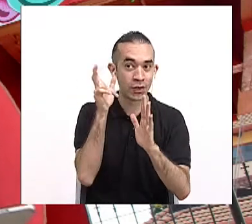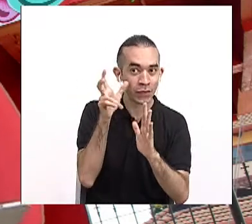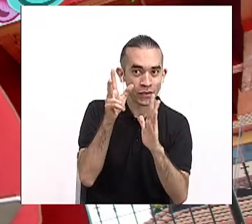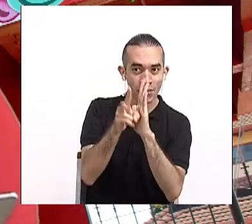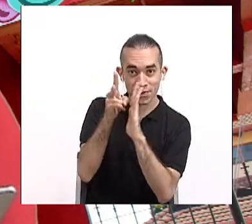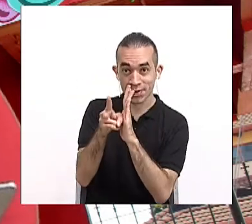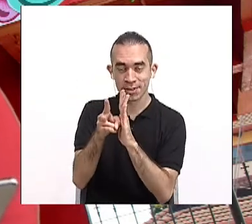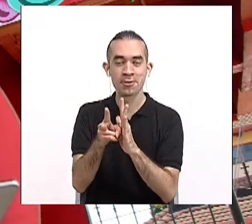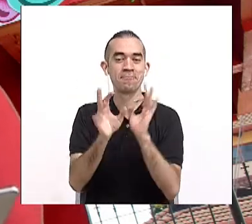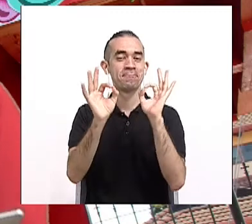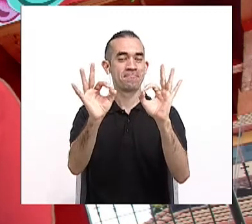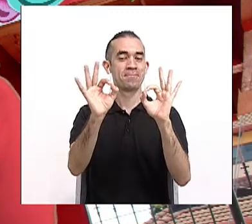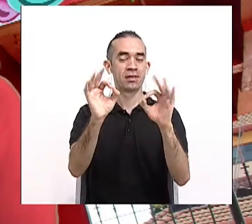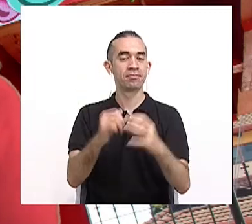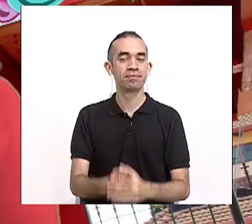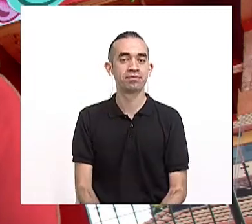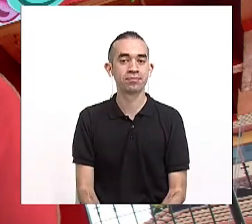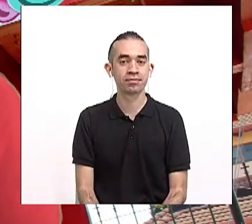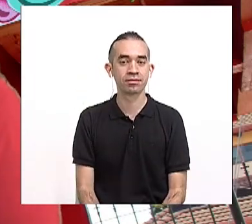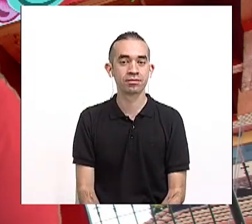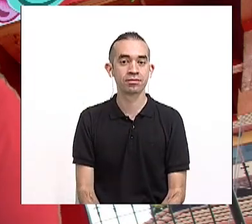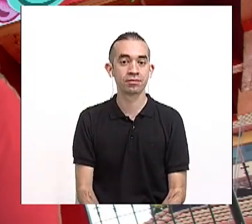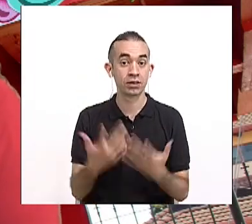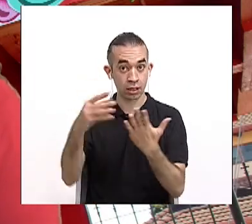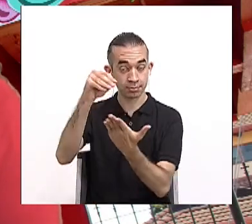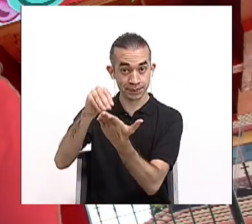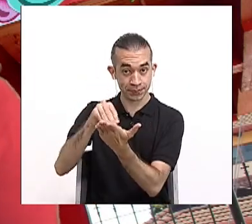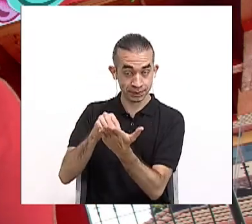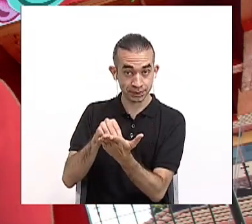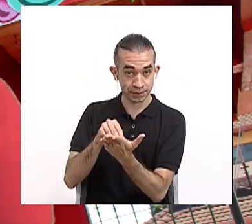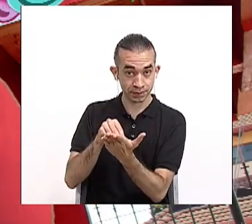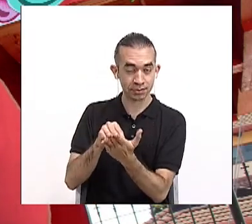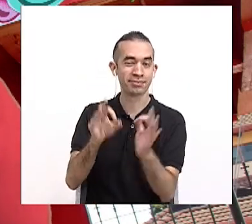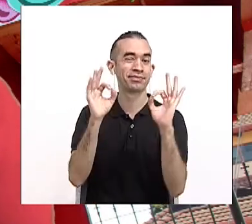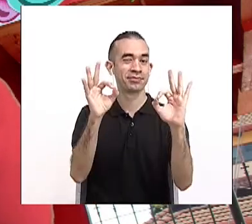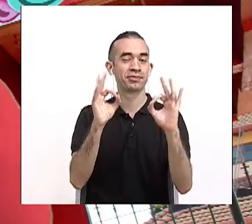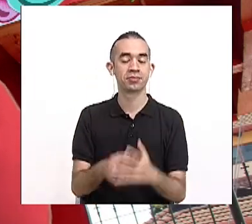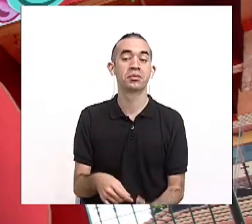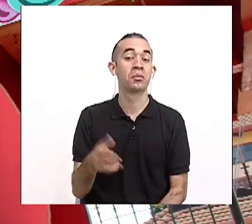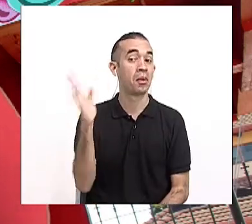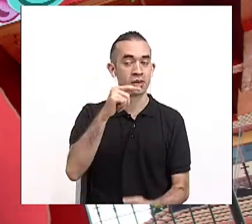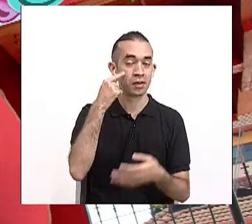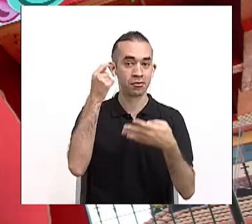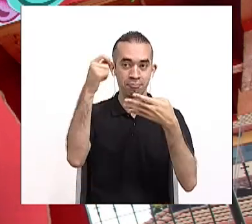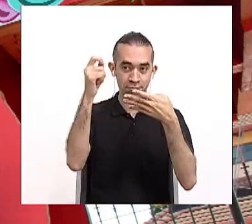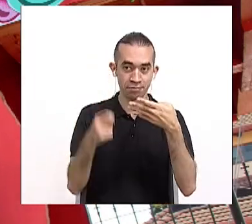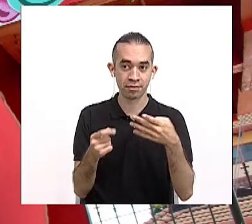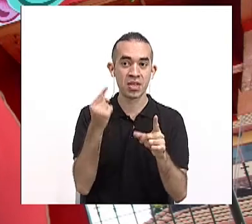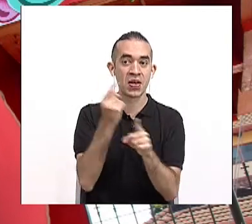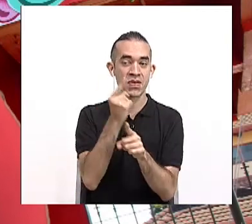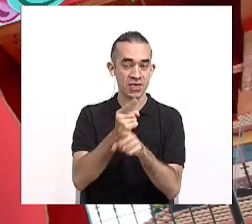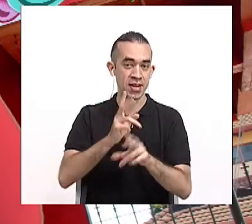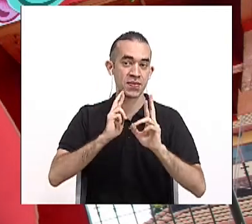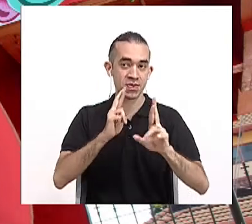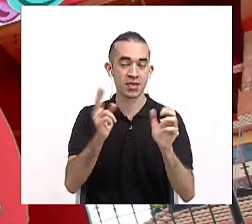Well done. Could you find important details? Did you pay attention to specific words and didn't